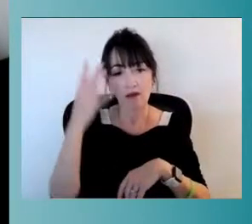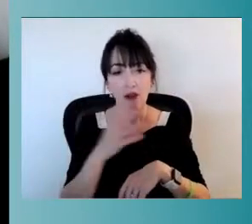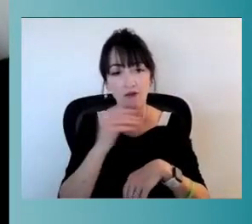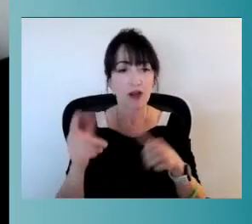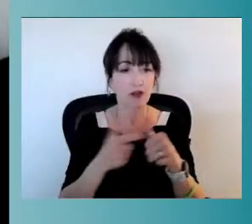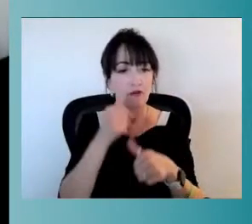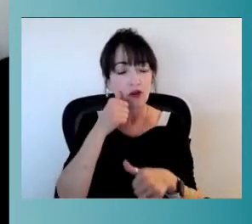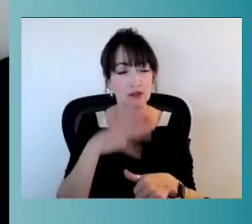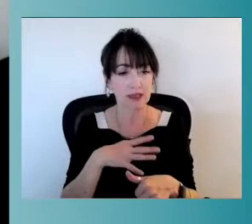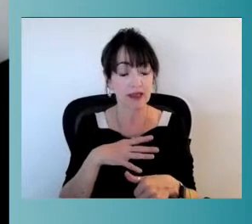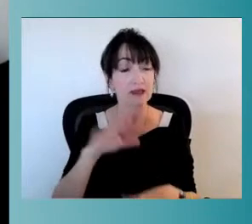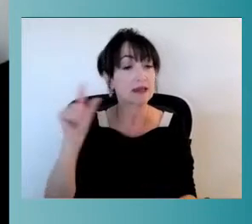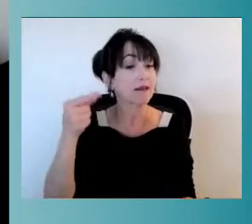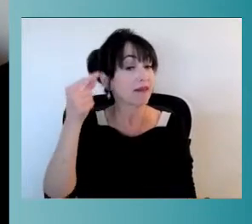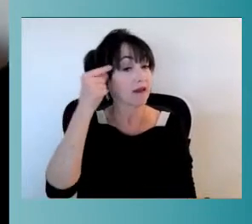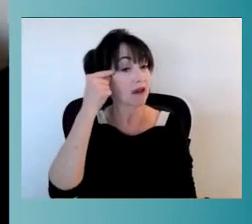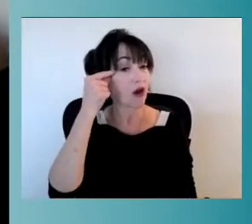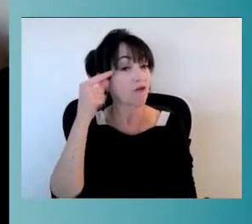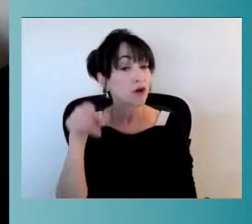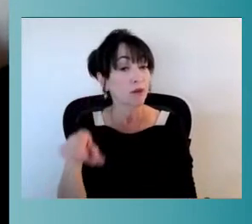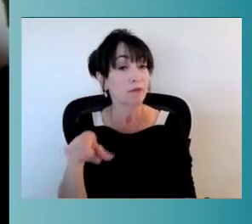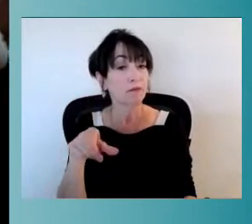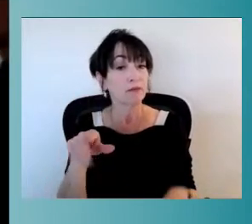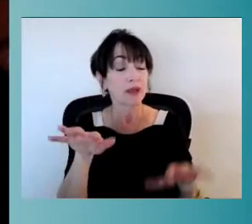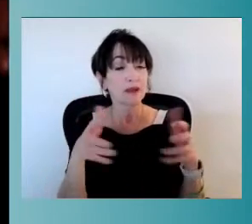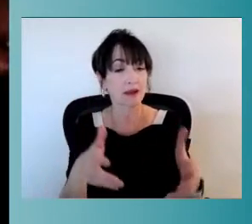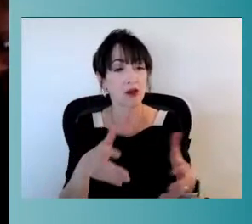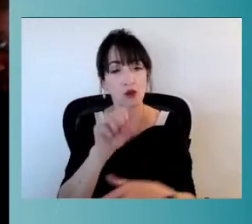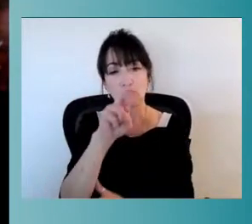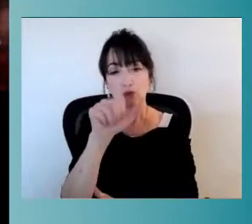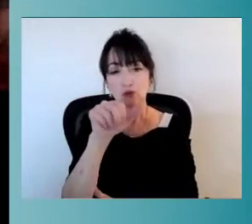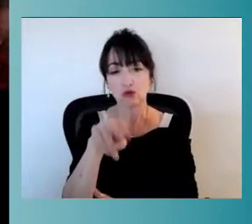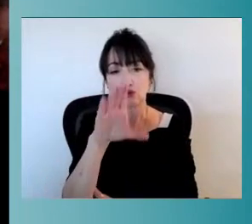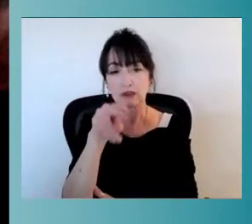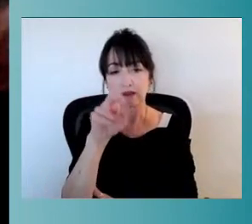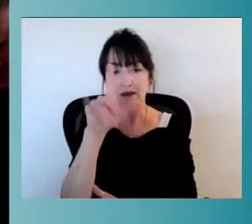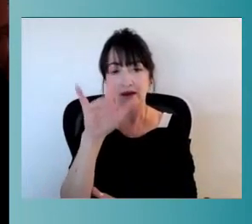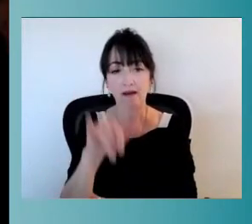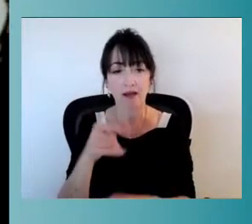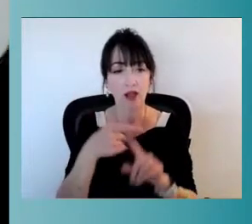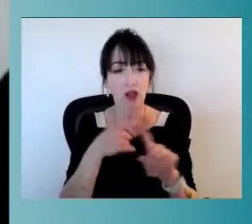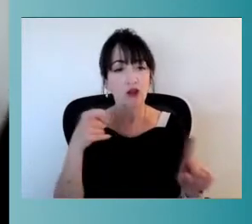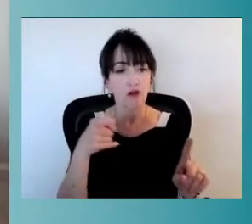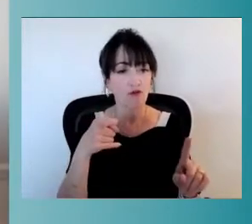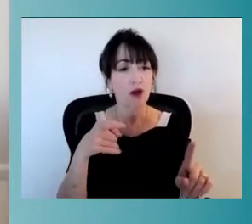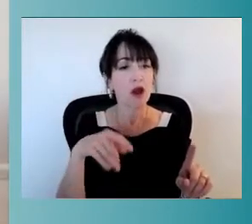In the government category, the winner is Susan Connolly from the Department of Correction.